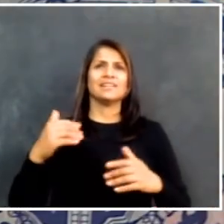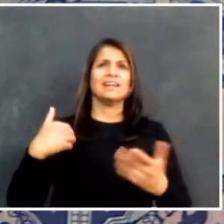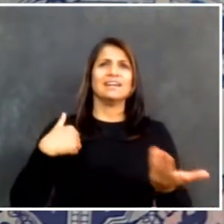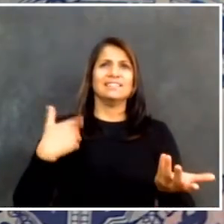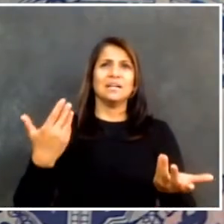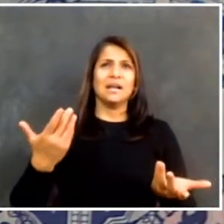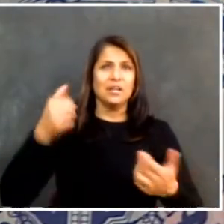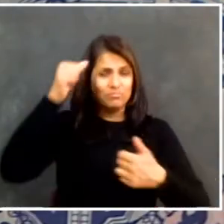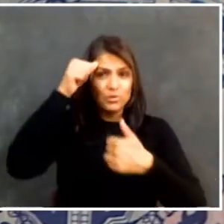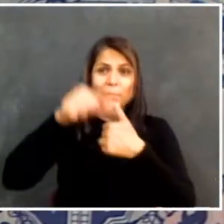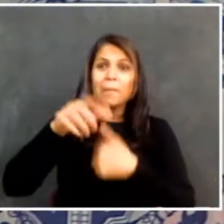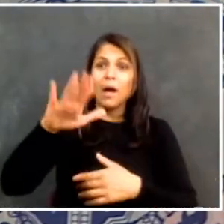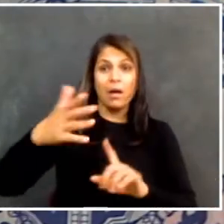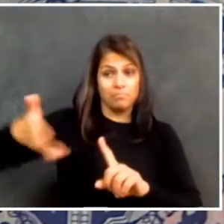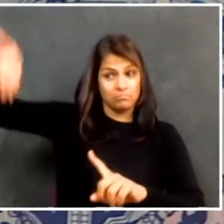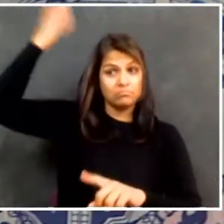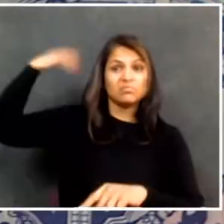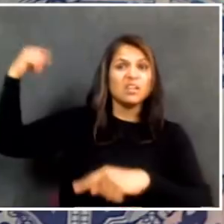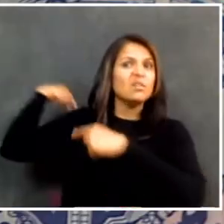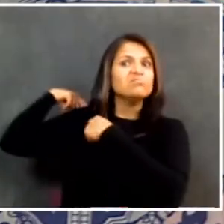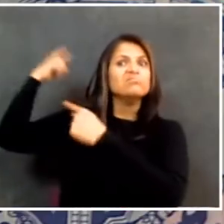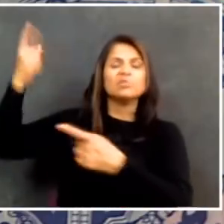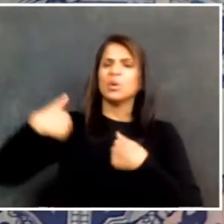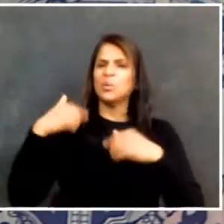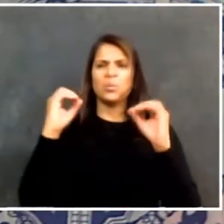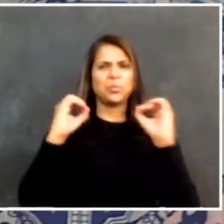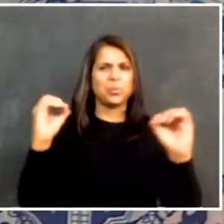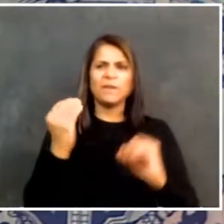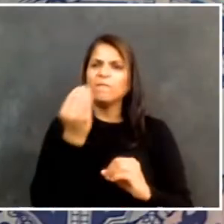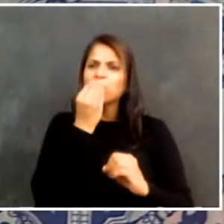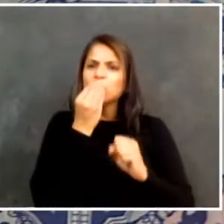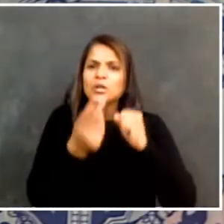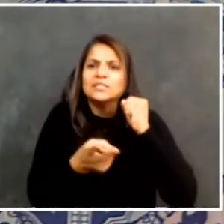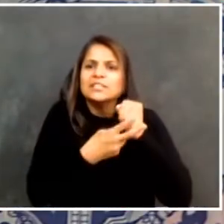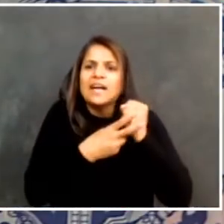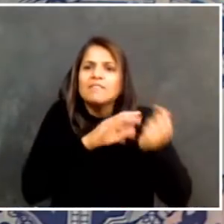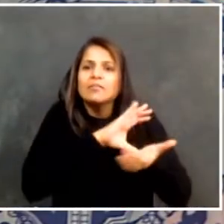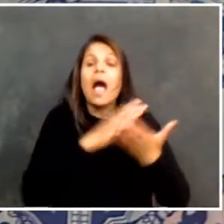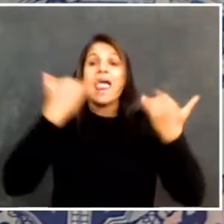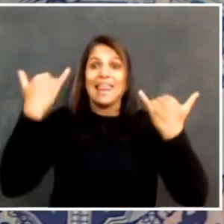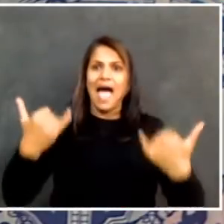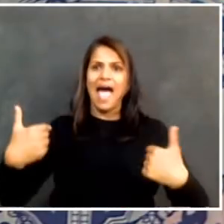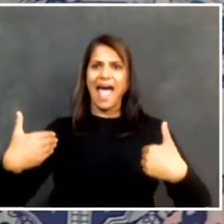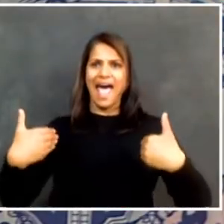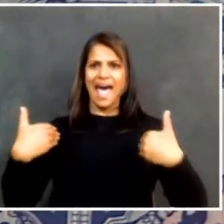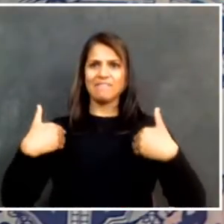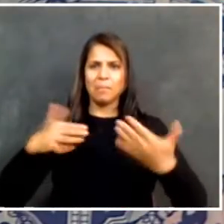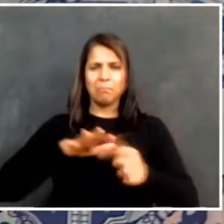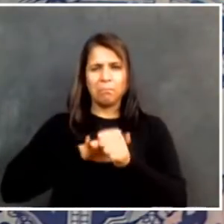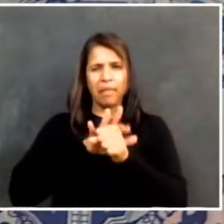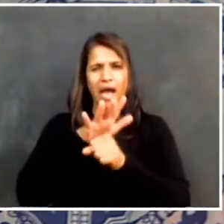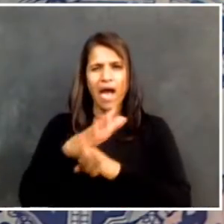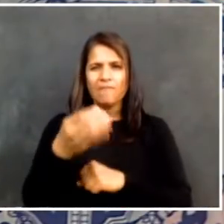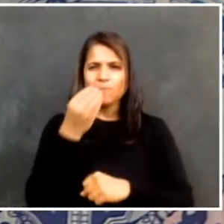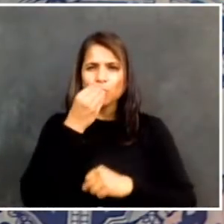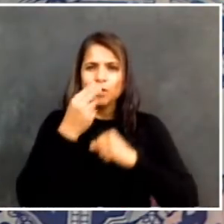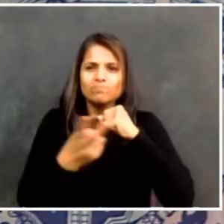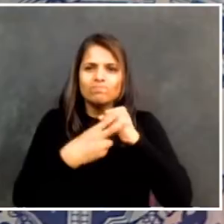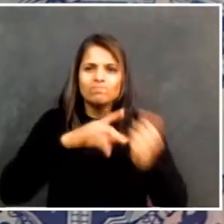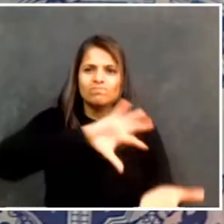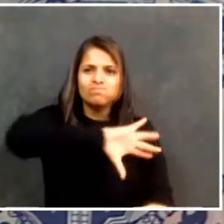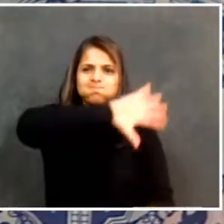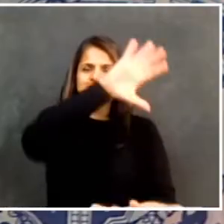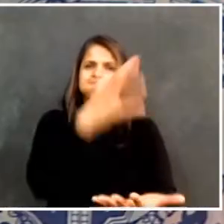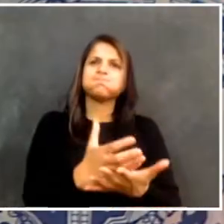going to have $50 million spent to get us 18 million meals there in reserve, no matter what happens to our